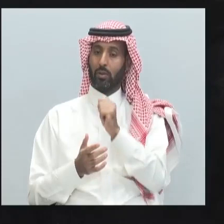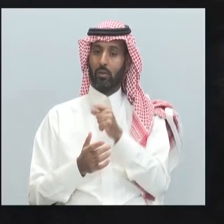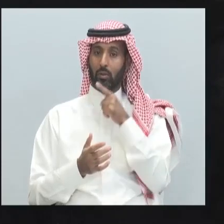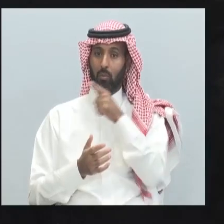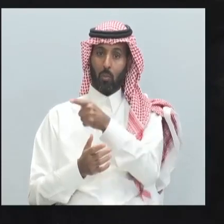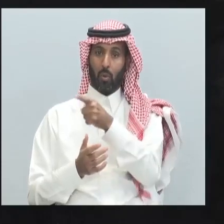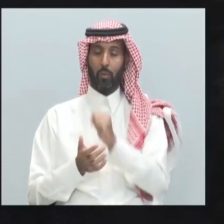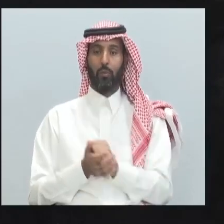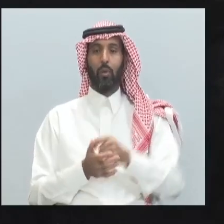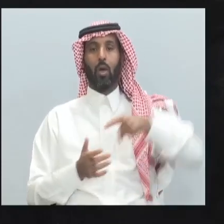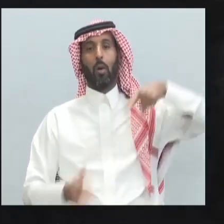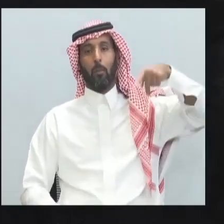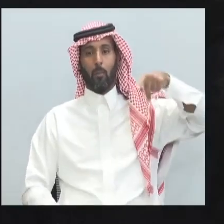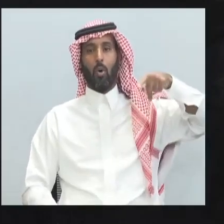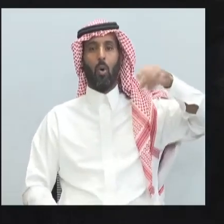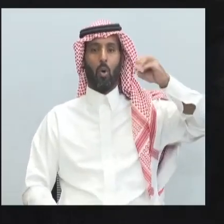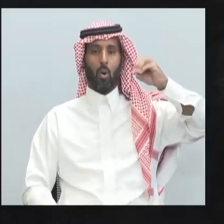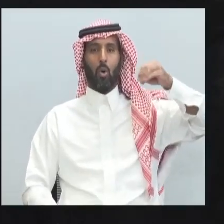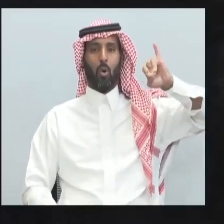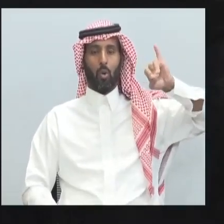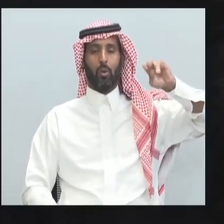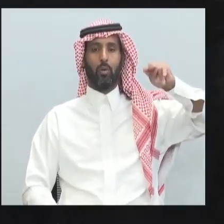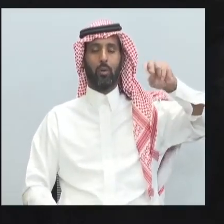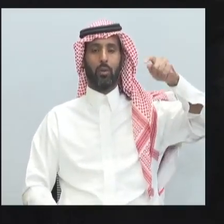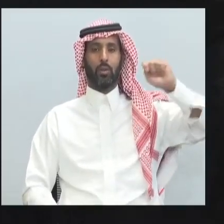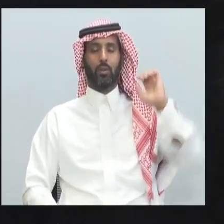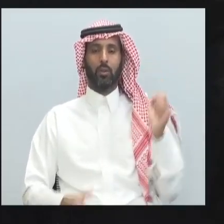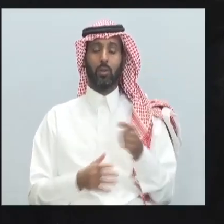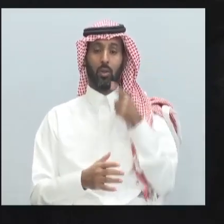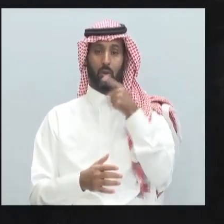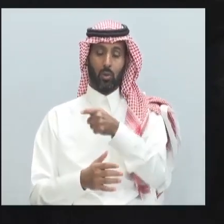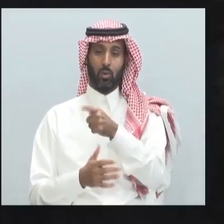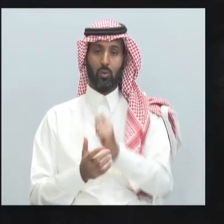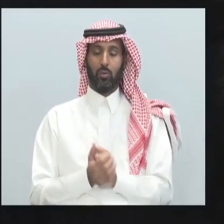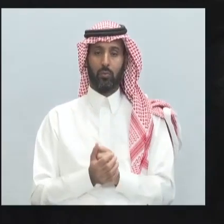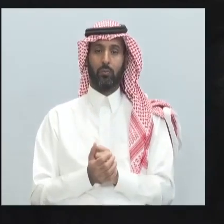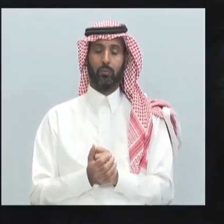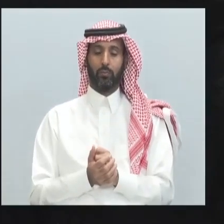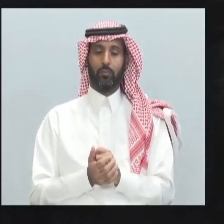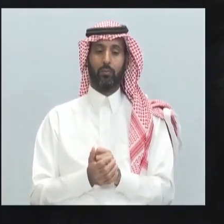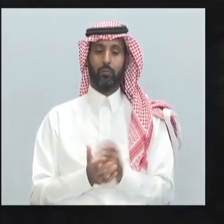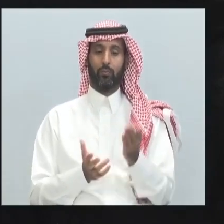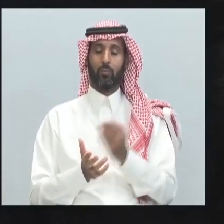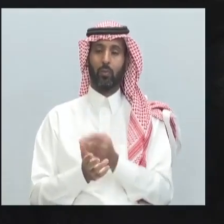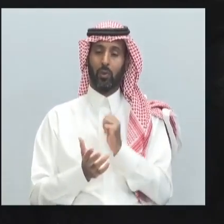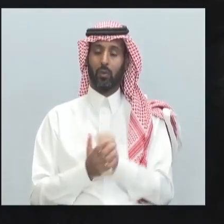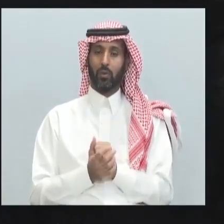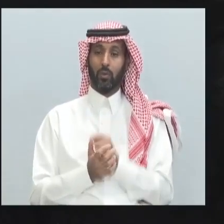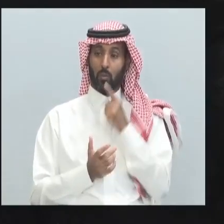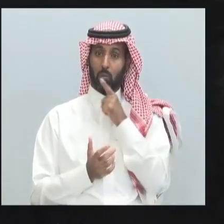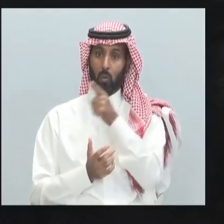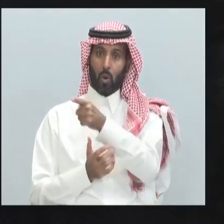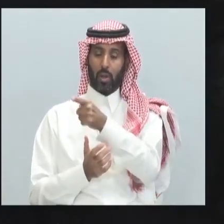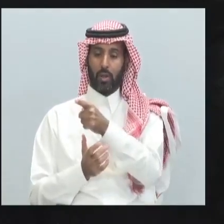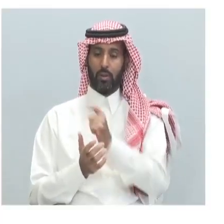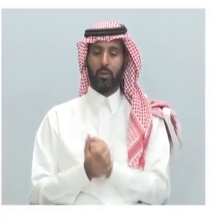to something. Okay, so I will point to number one. I will point to the number three. Okay, so this is